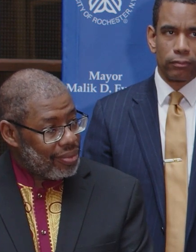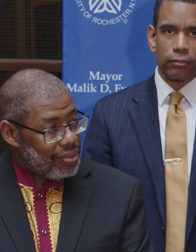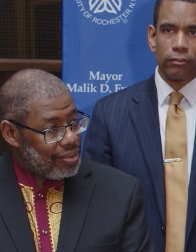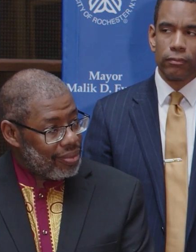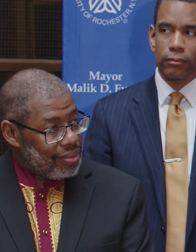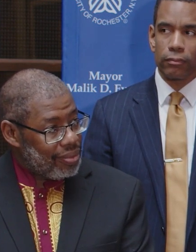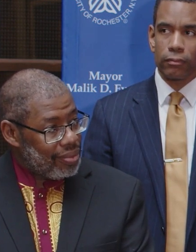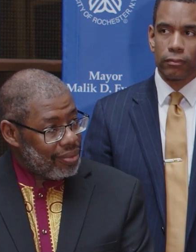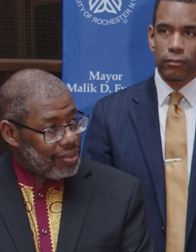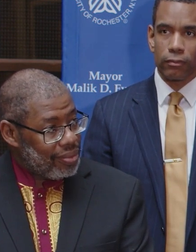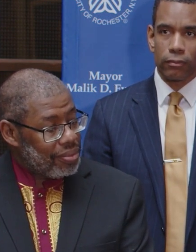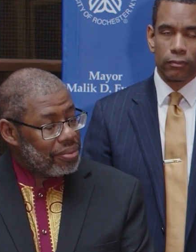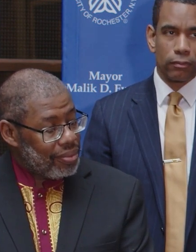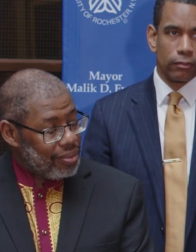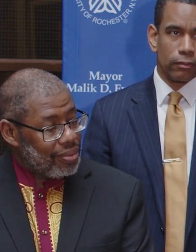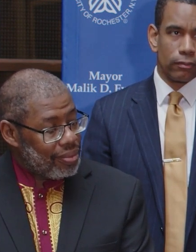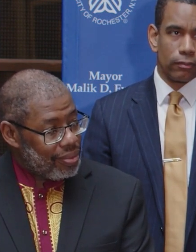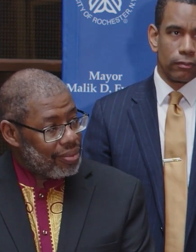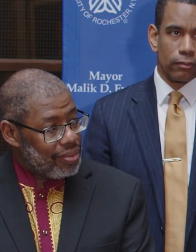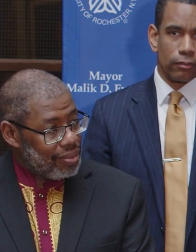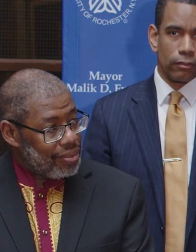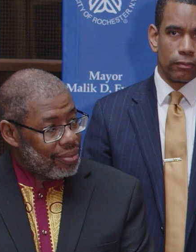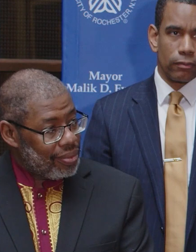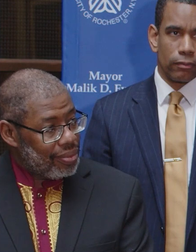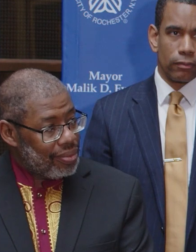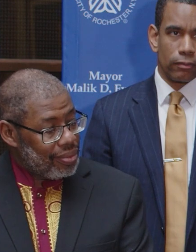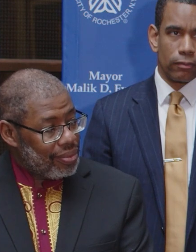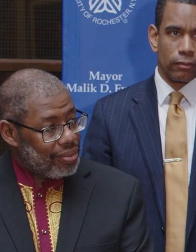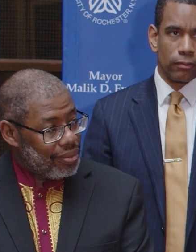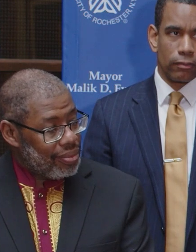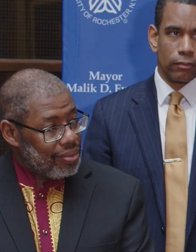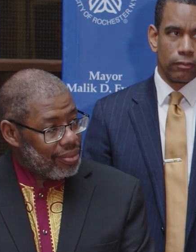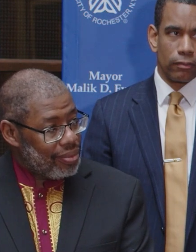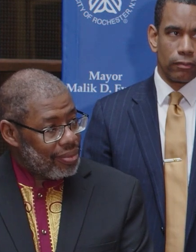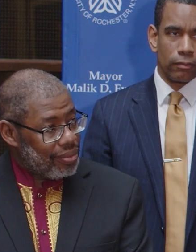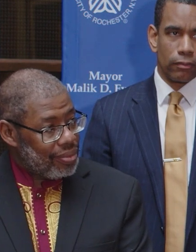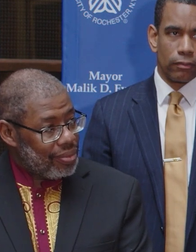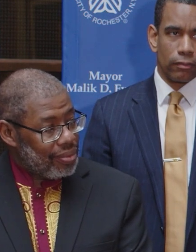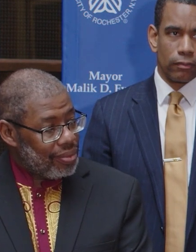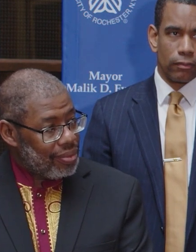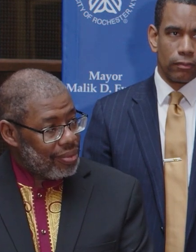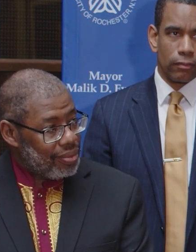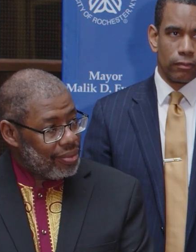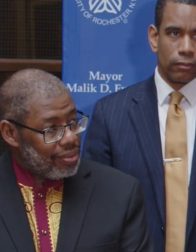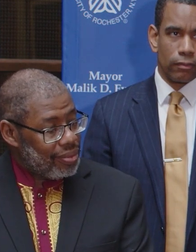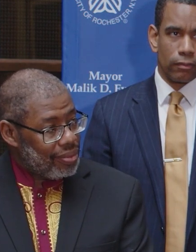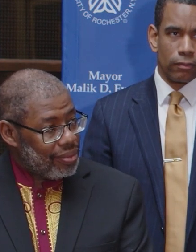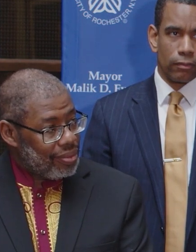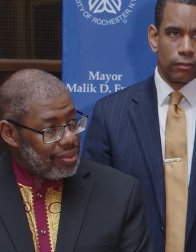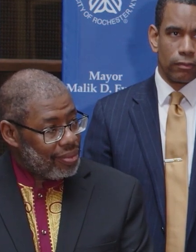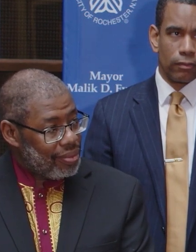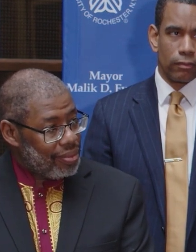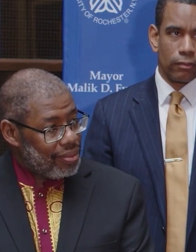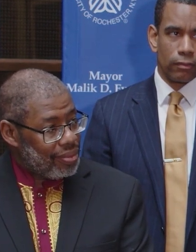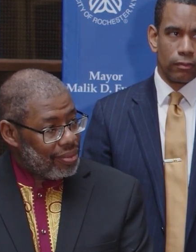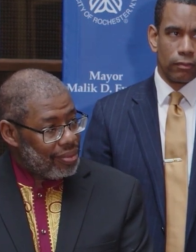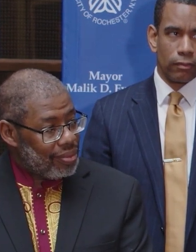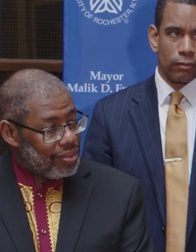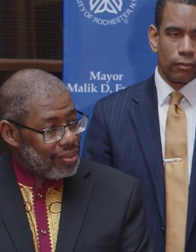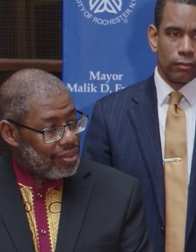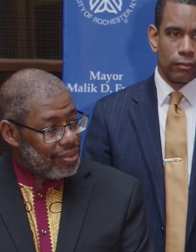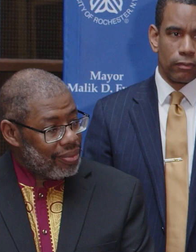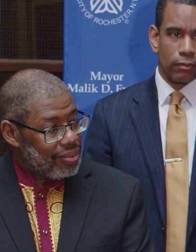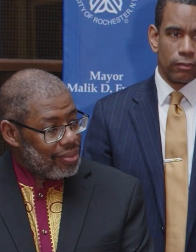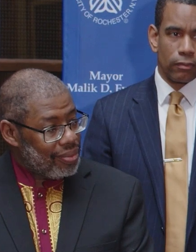to David Gantt Center on the 12th. But even before all that kicks off, we're going to do a